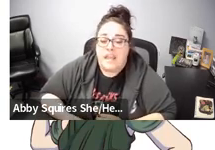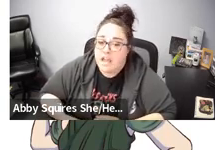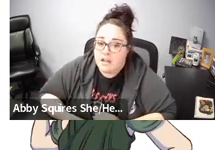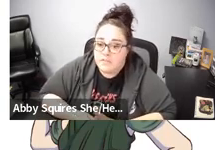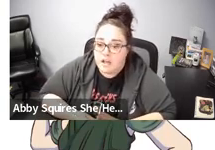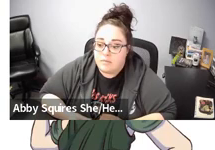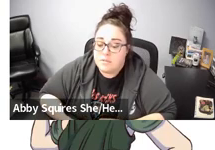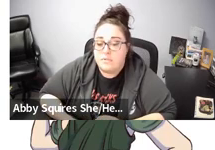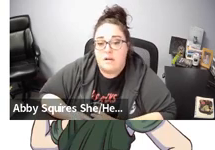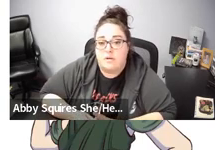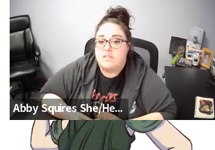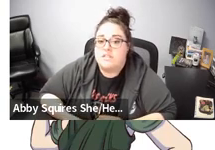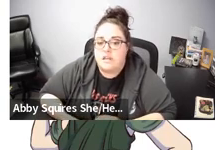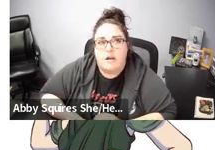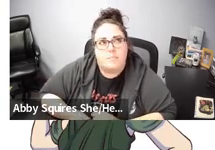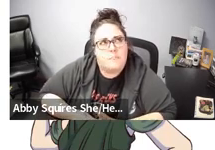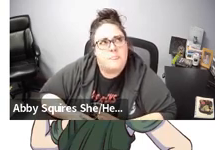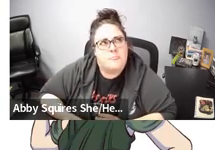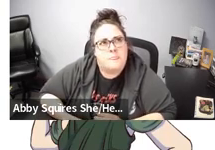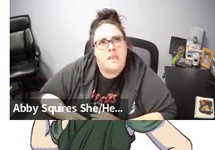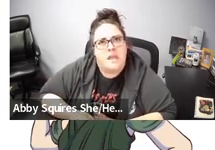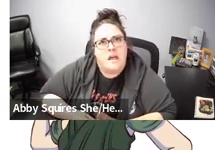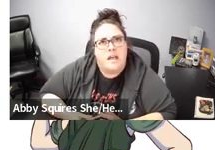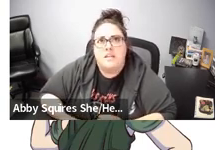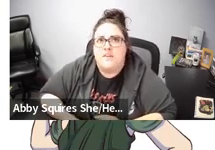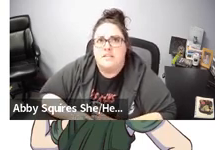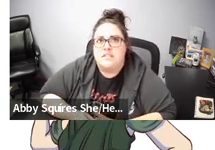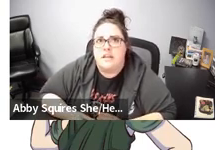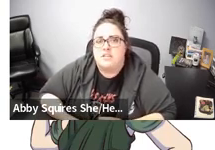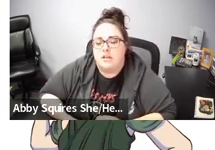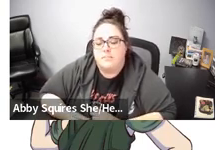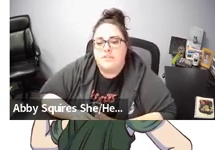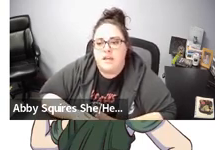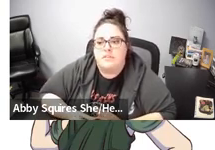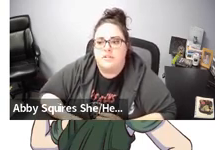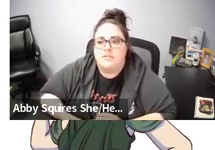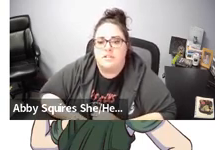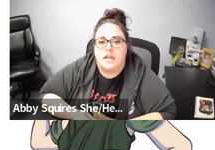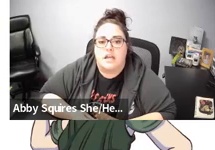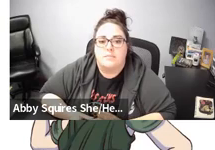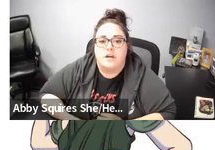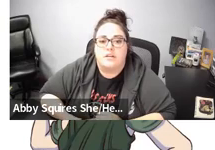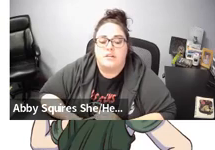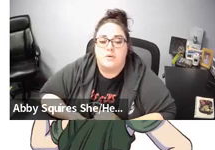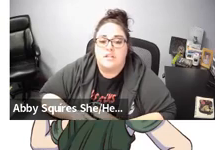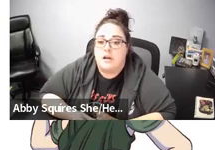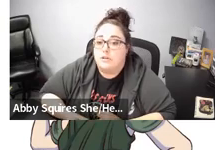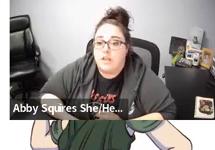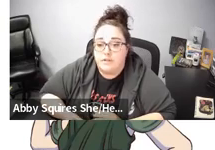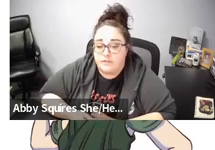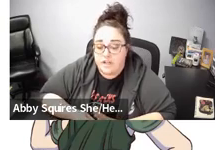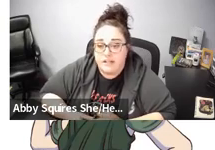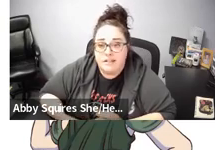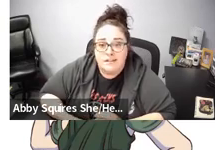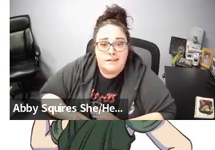And I have some downloads because I need to find the site because I'll put that on the resource guide, but you can download